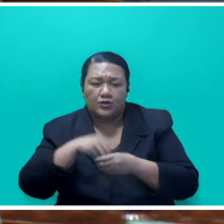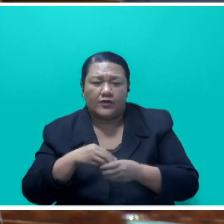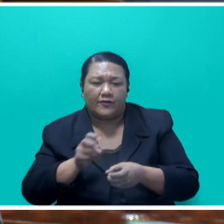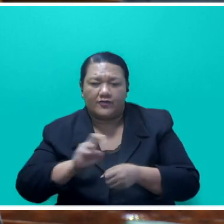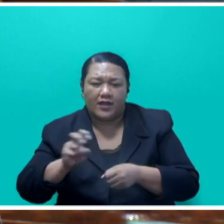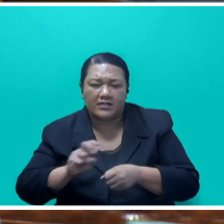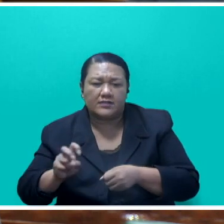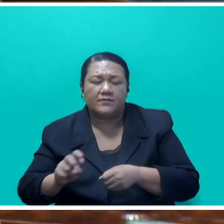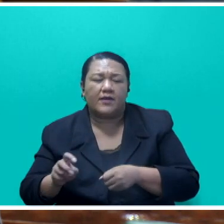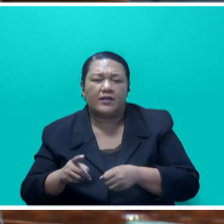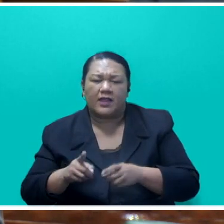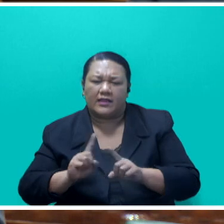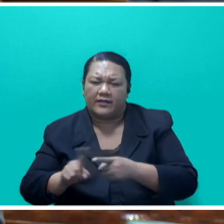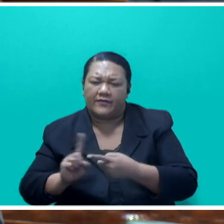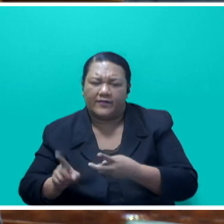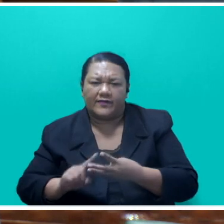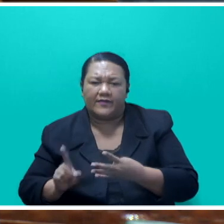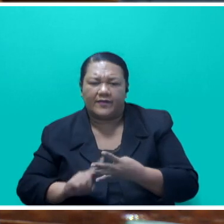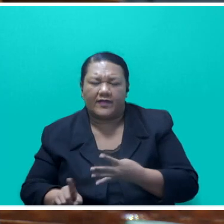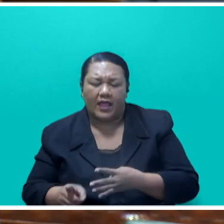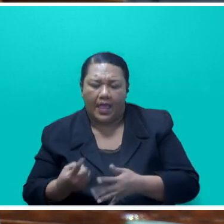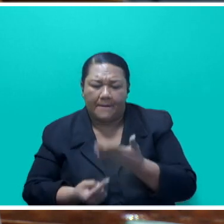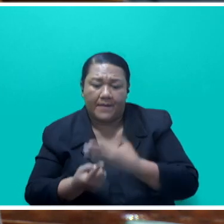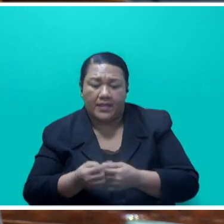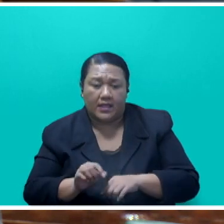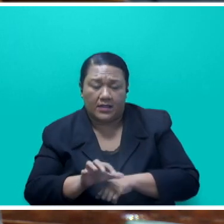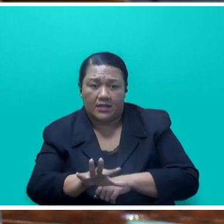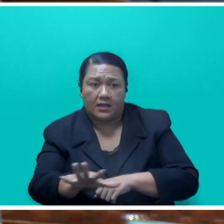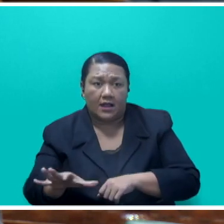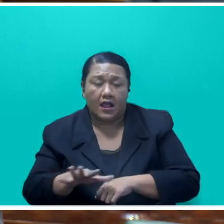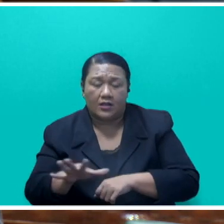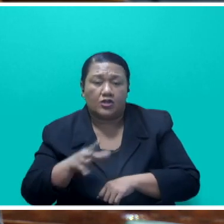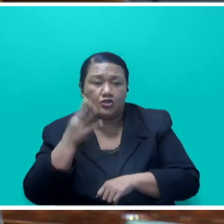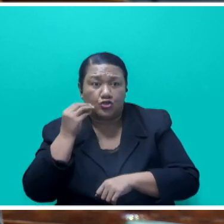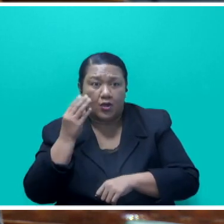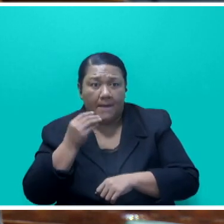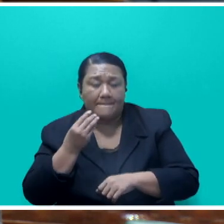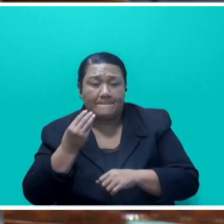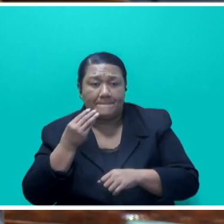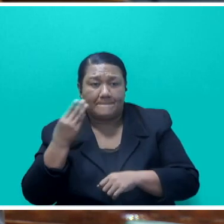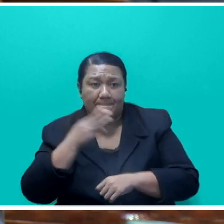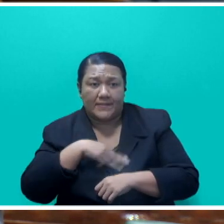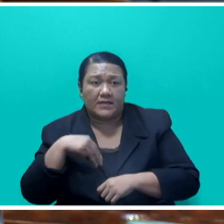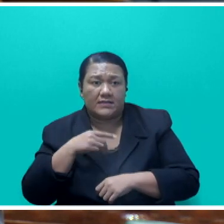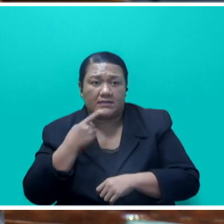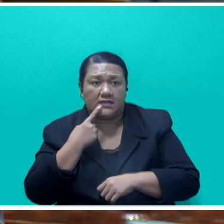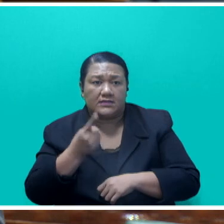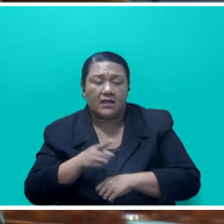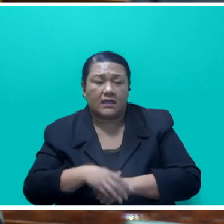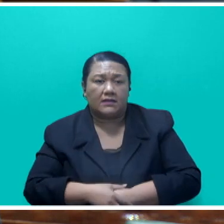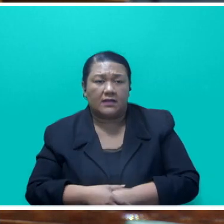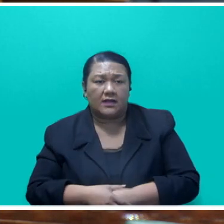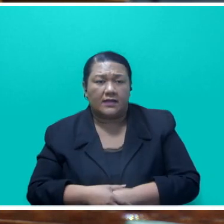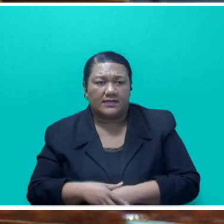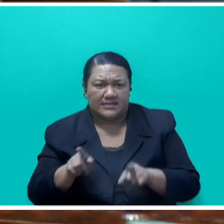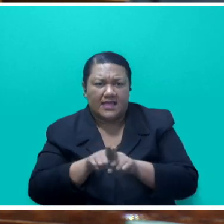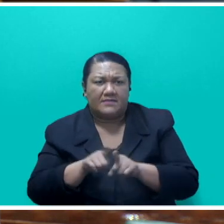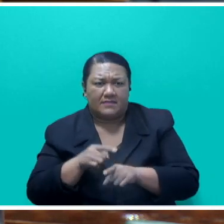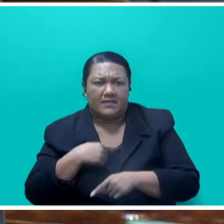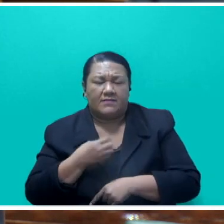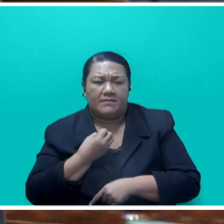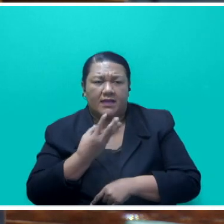Lambasa at the rally of People's Alliance, and I quote, "Don't vote for me, vote for 245, vote for Charan Jeath